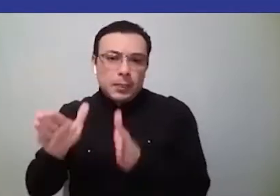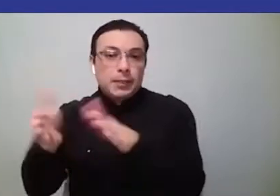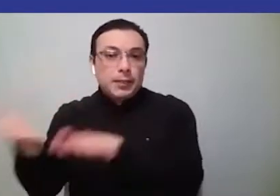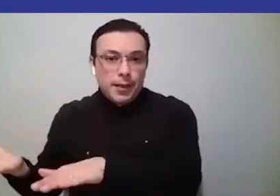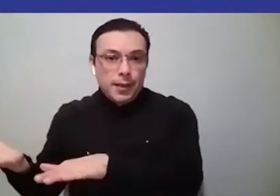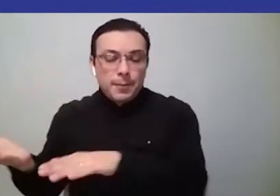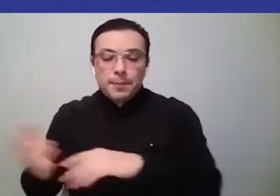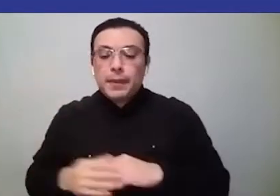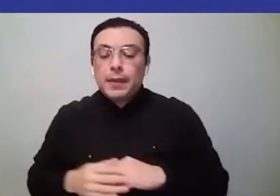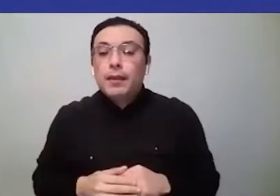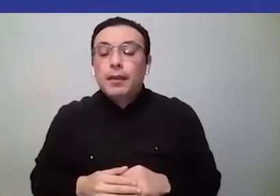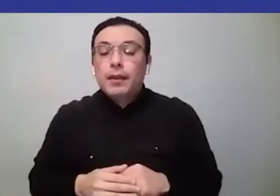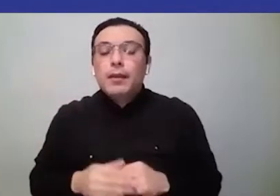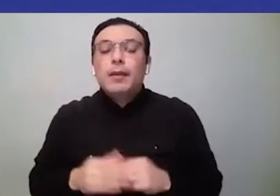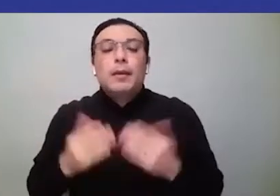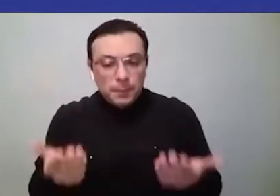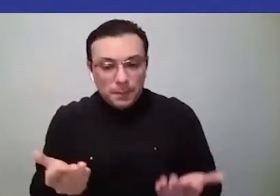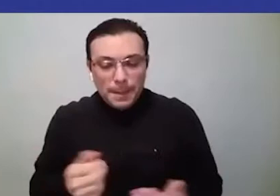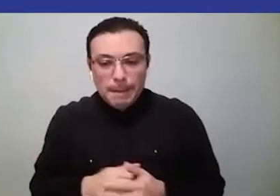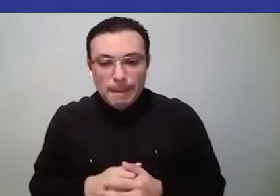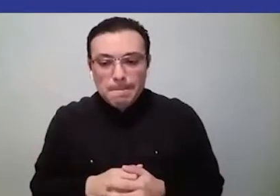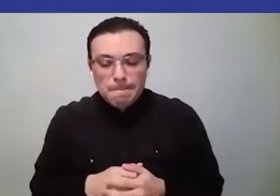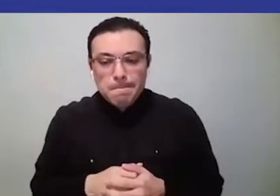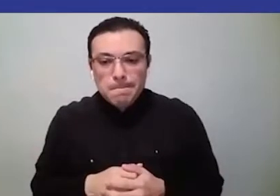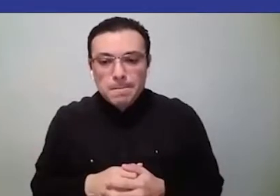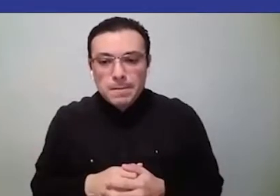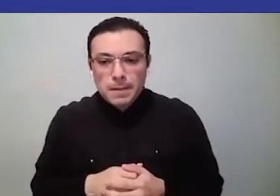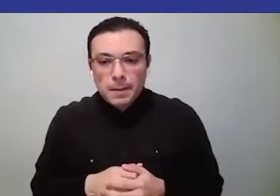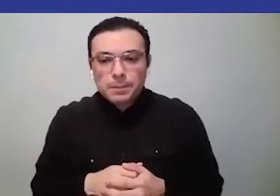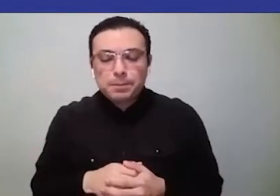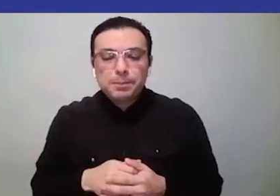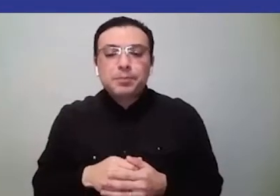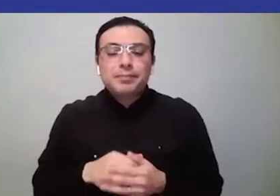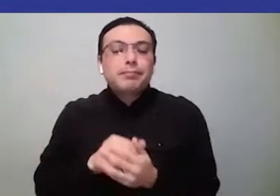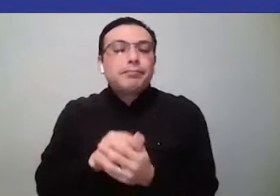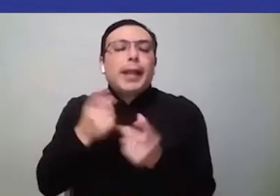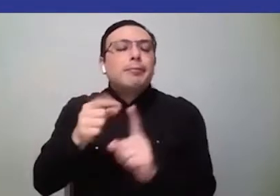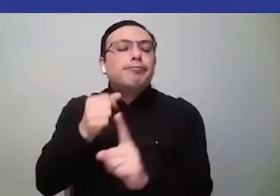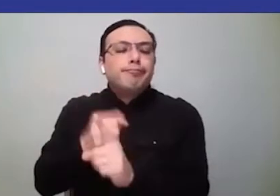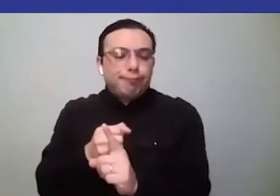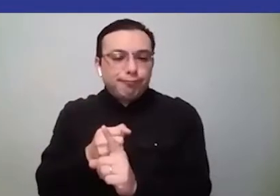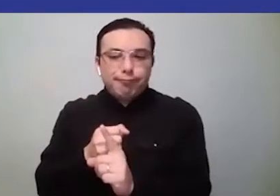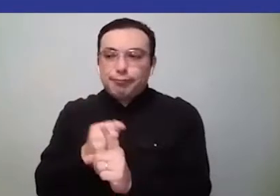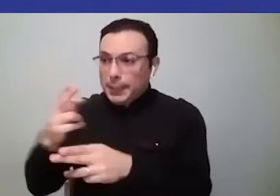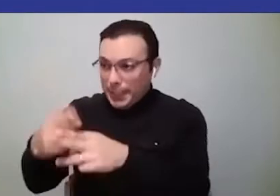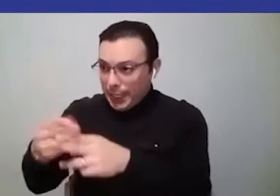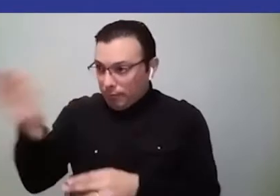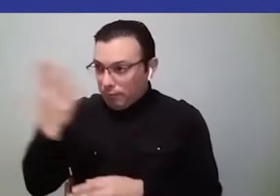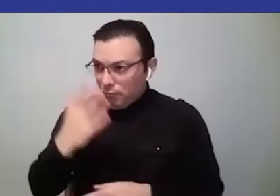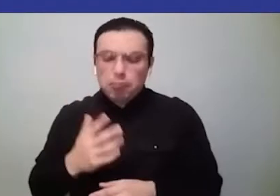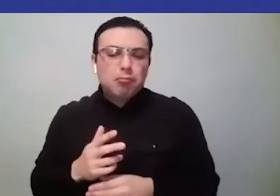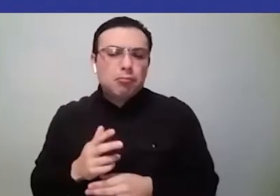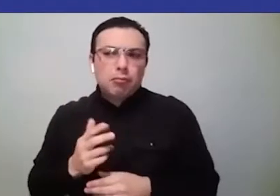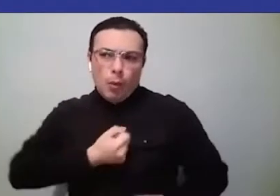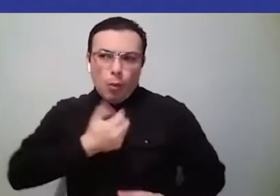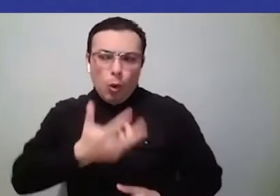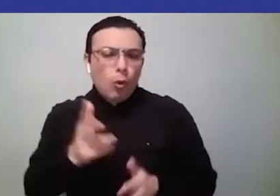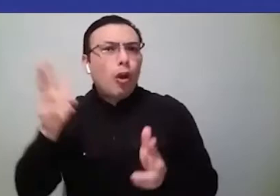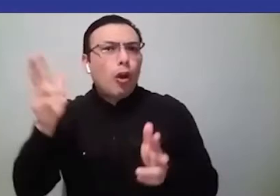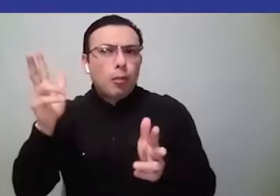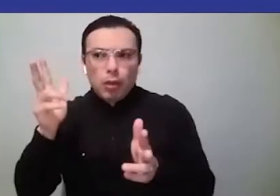Anyhow, I had just heard of her poems. There were 2 recordings online of her reading her